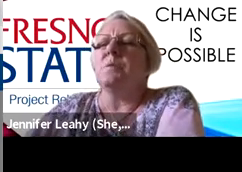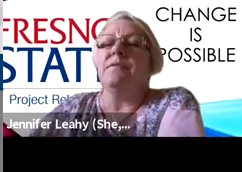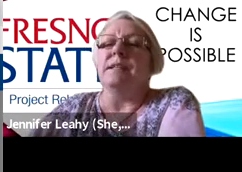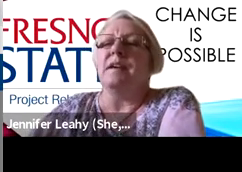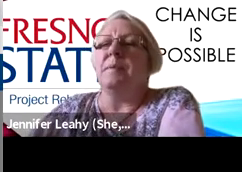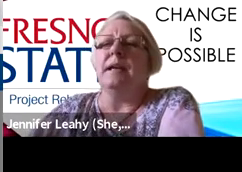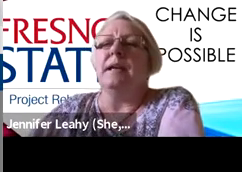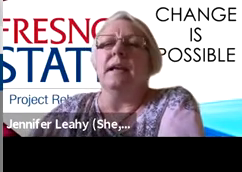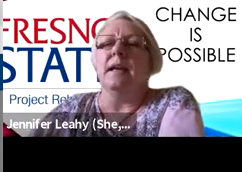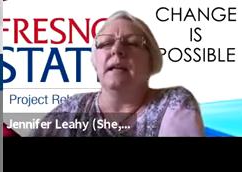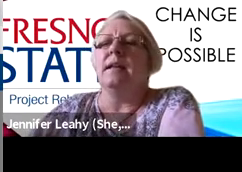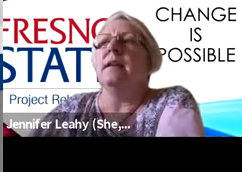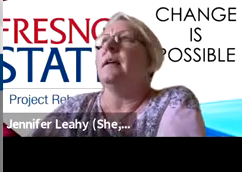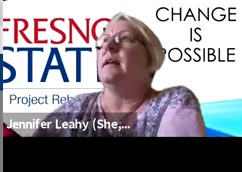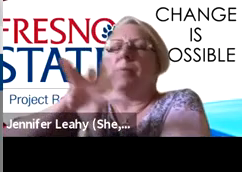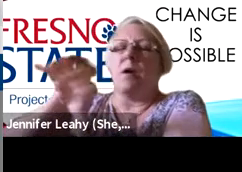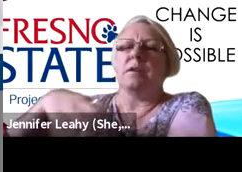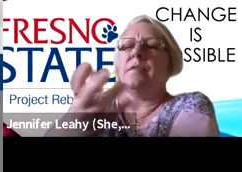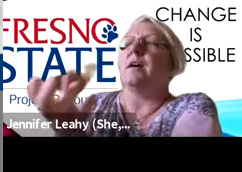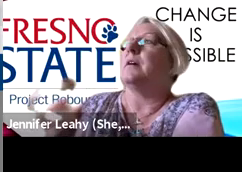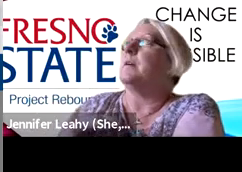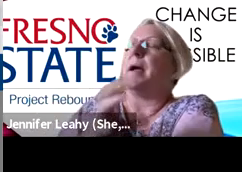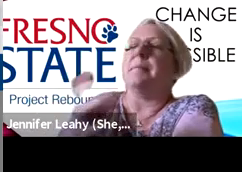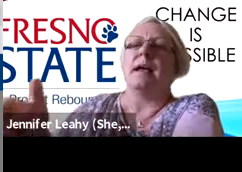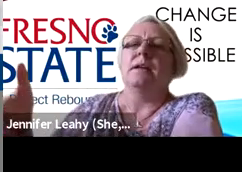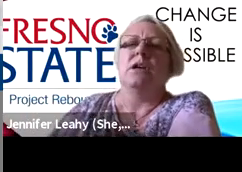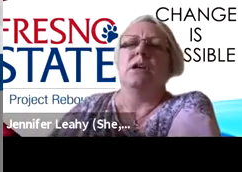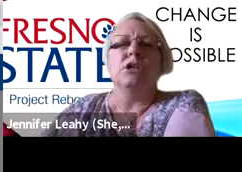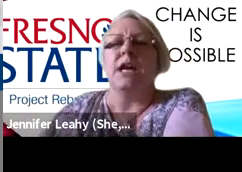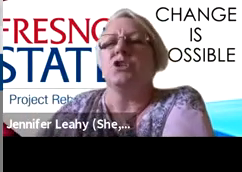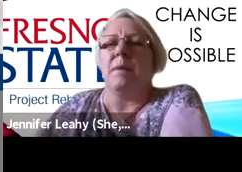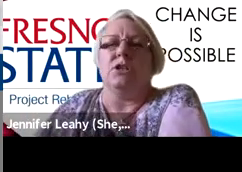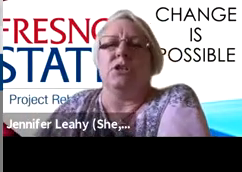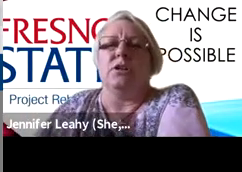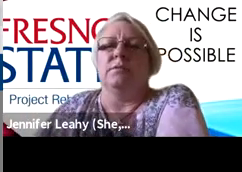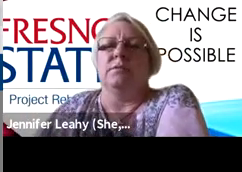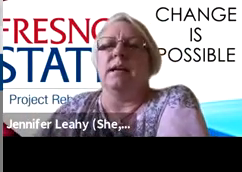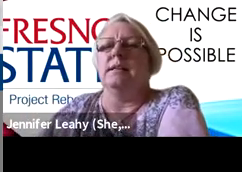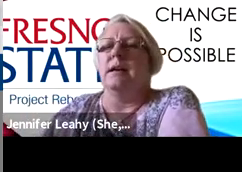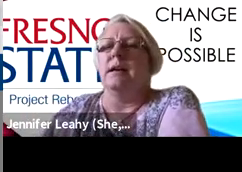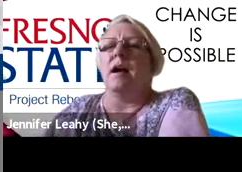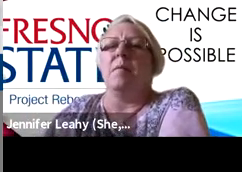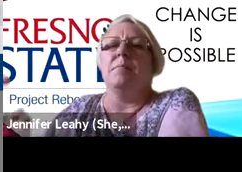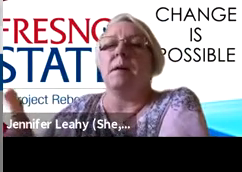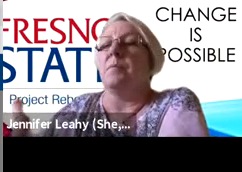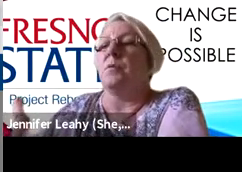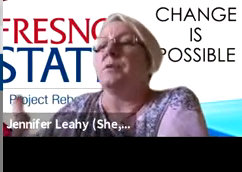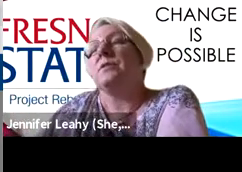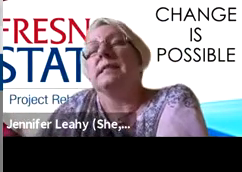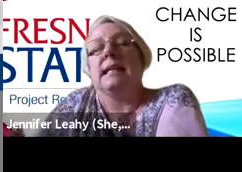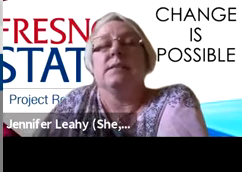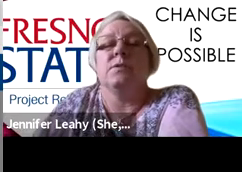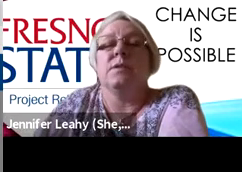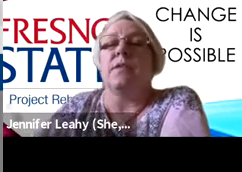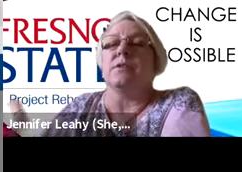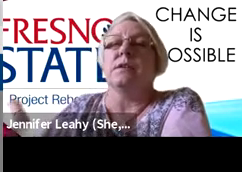Those are the benefits of being in part of the pipeline. You can change your major, right? Some are more